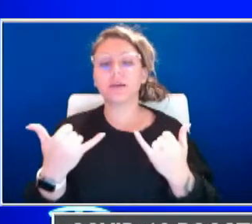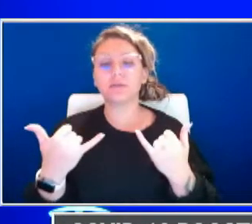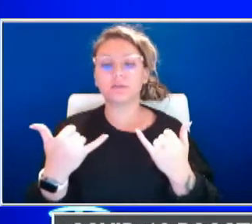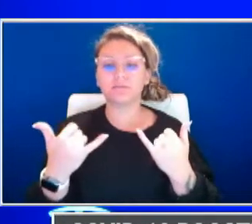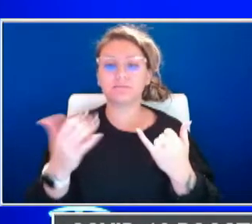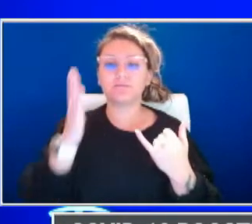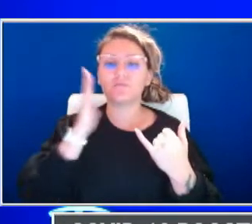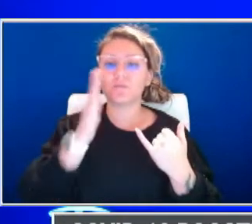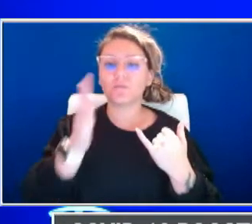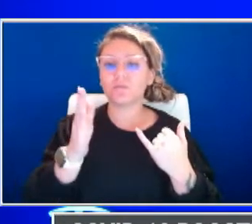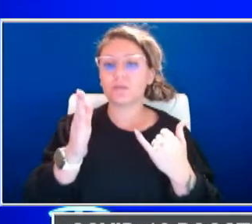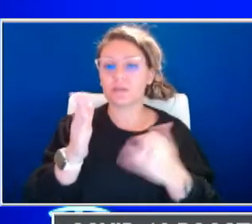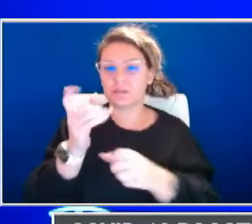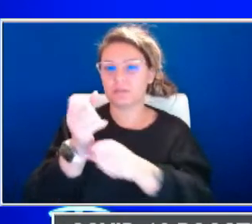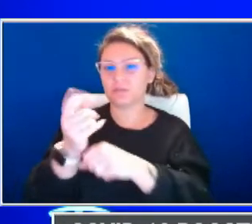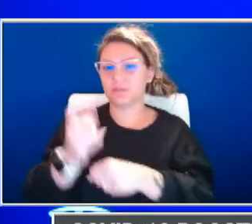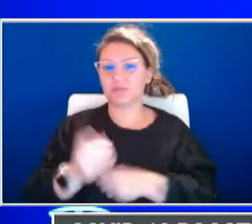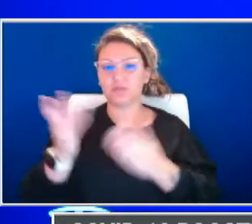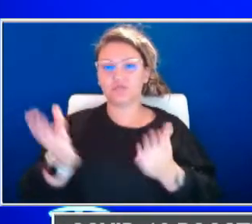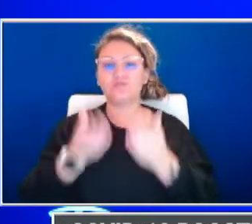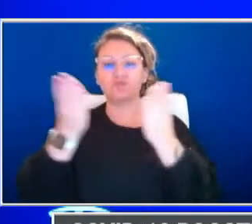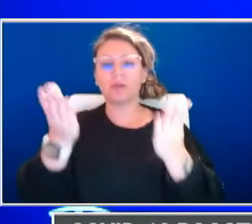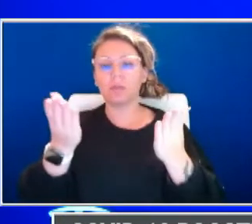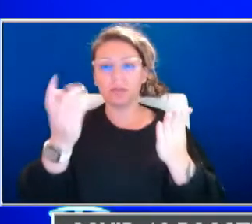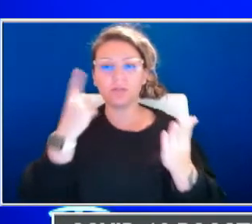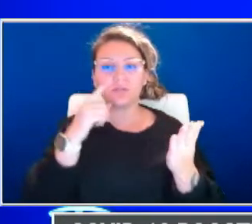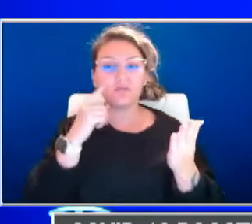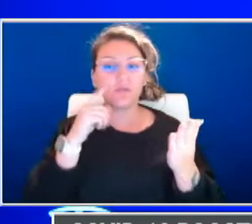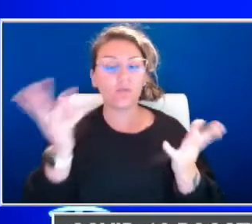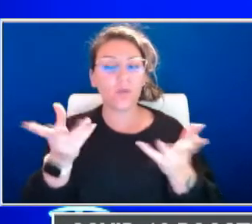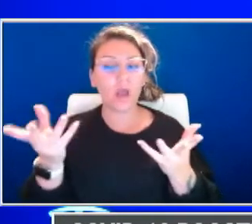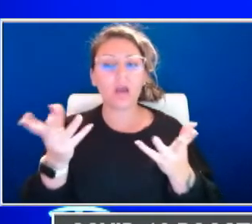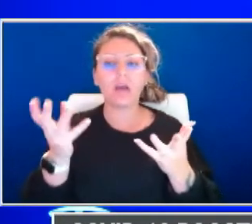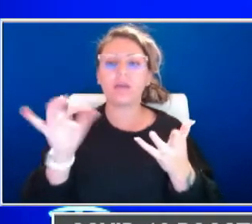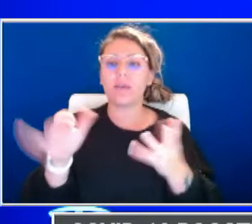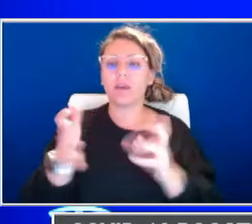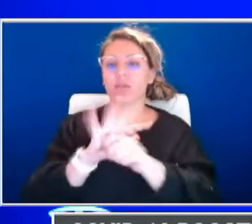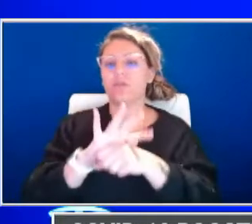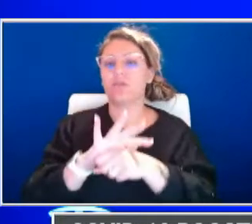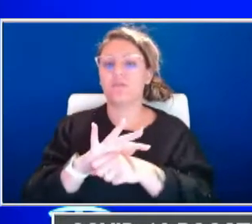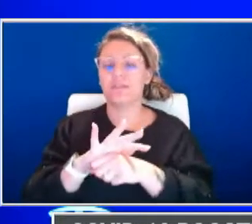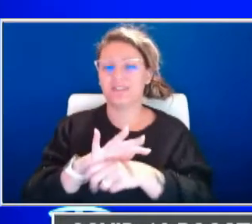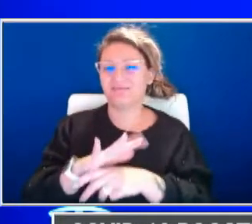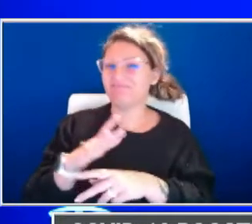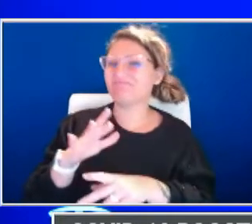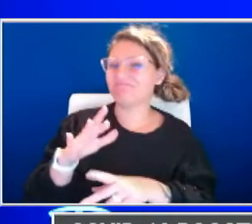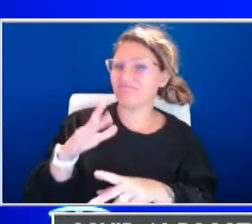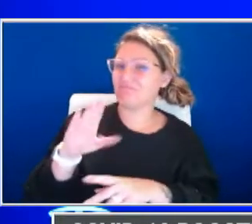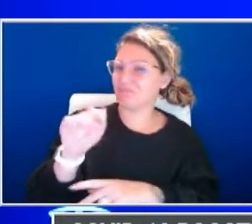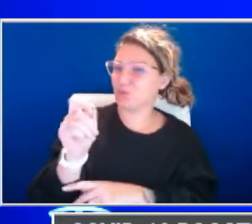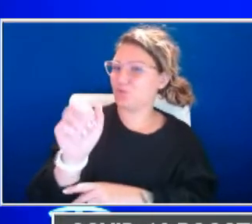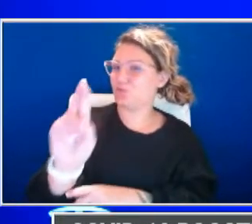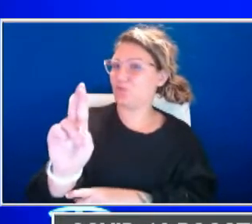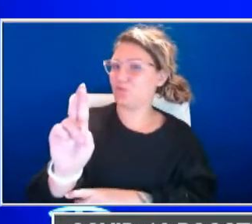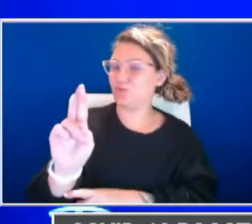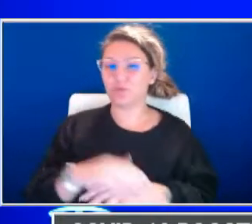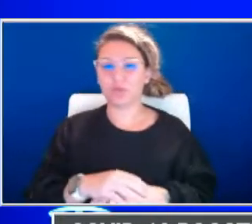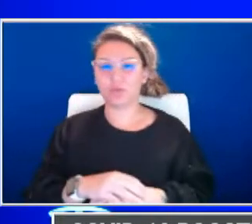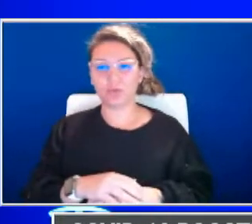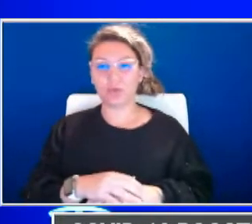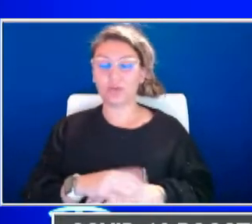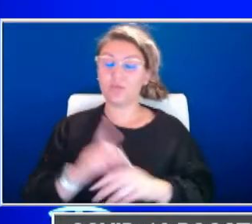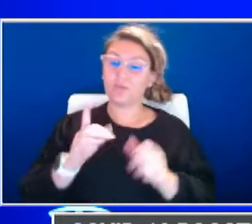a yearly recommendation for that COVID booster at this point in time, because we know, number one, people have probably